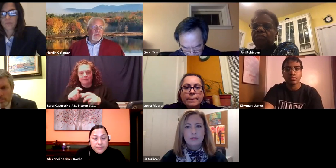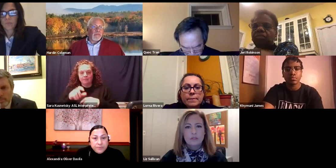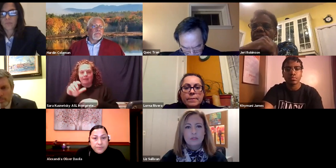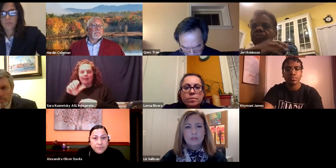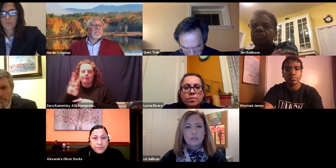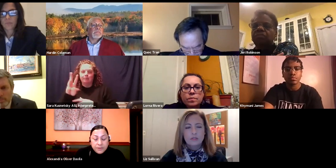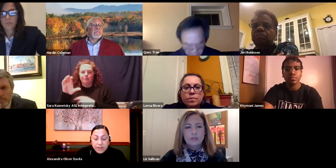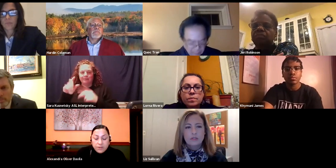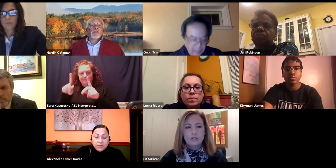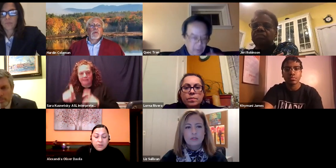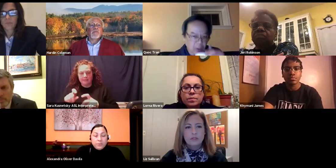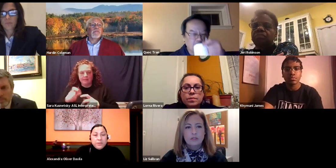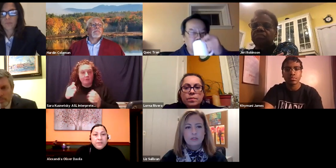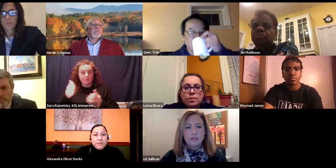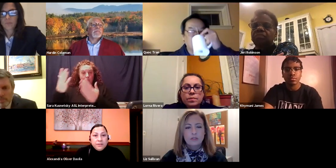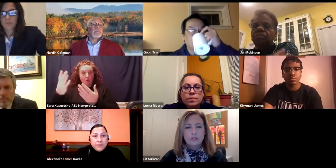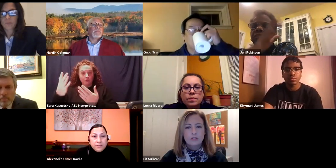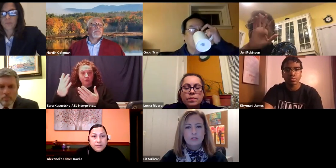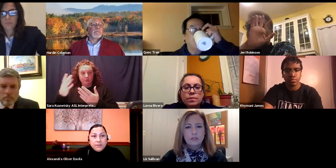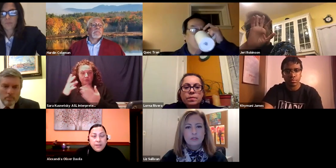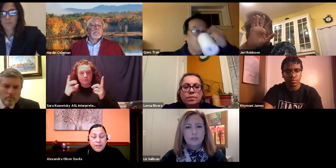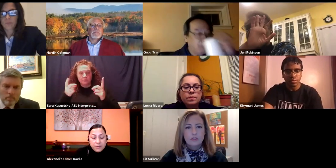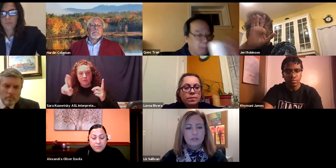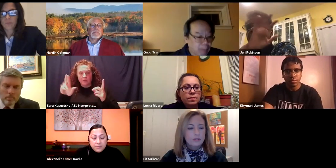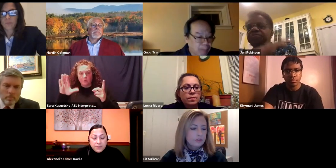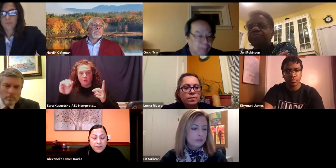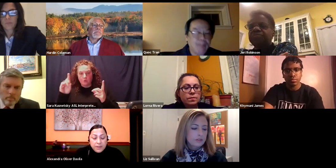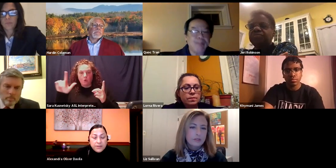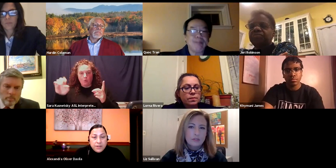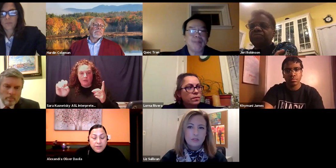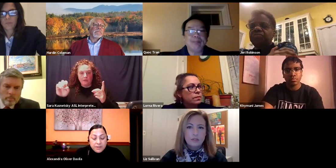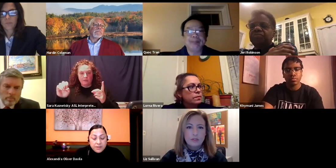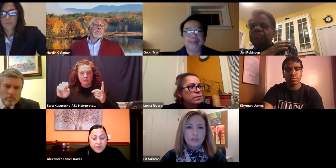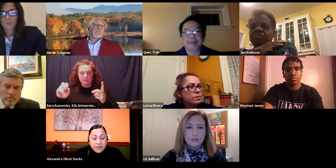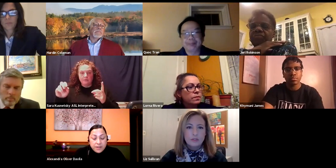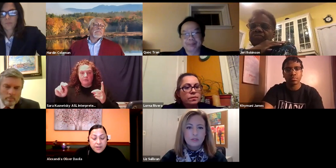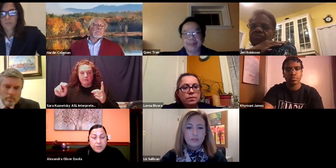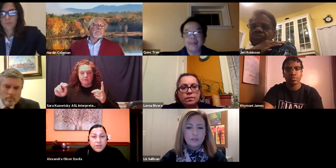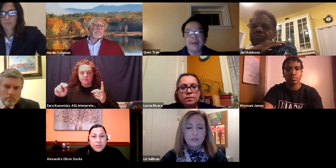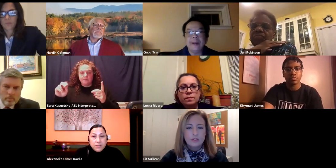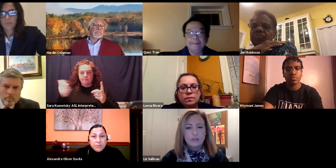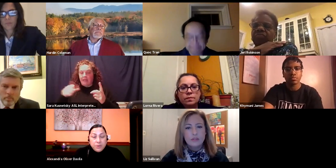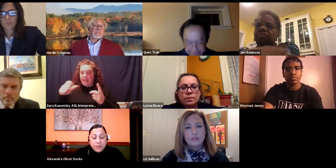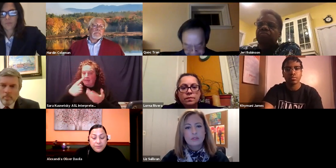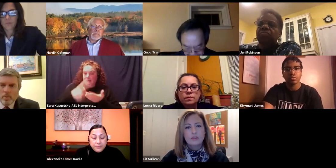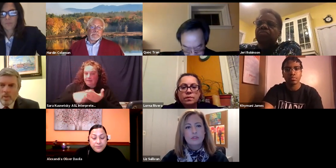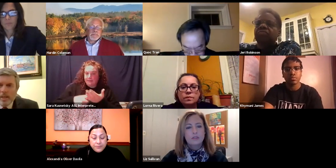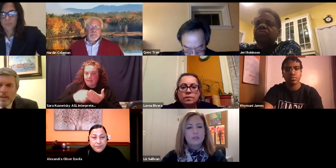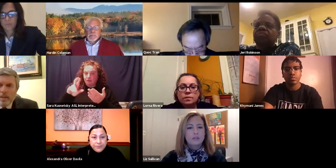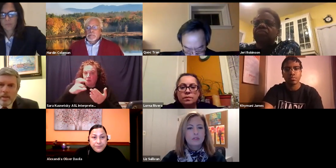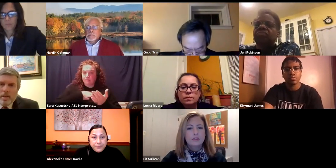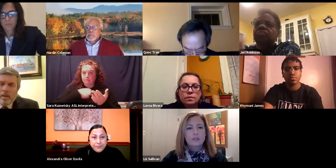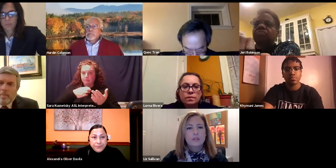Is there a motion? Thank you, Dr. Coleman. Thank you. Is there any discussion or objection to the